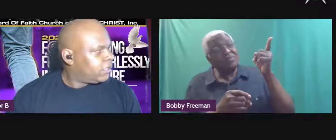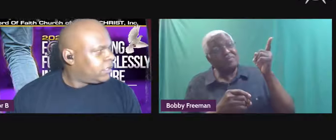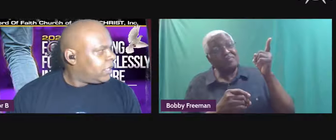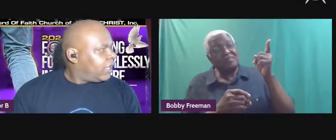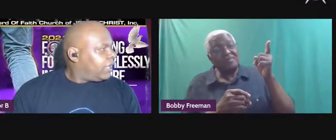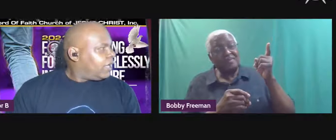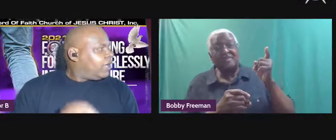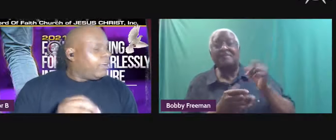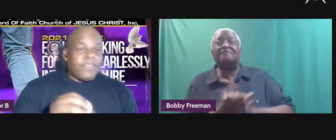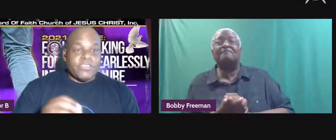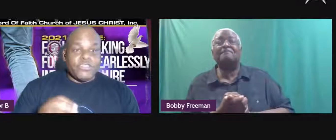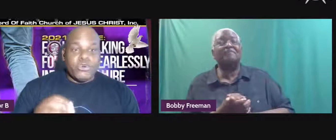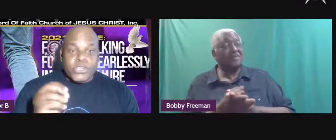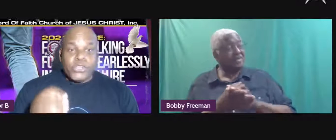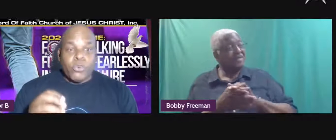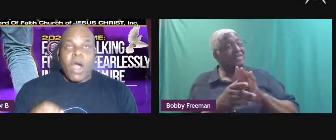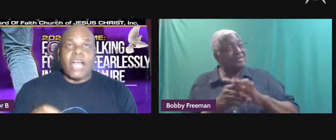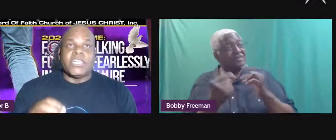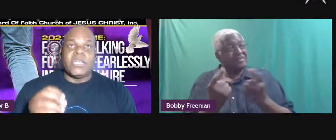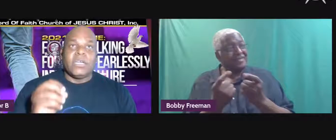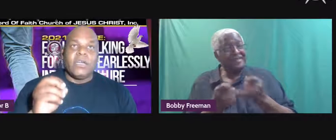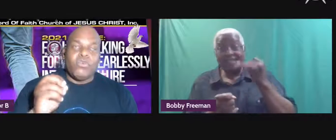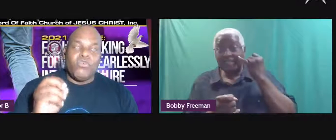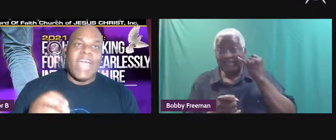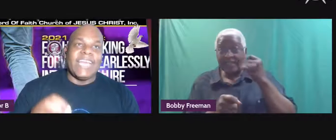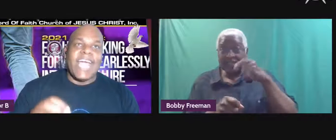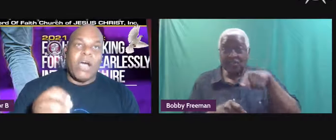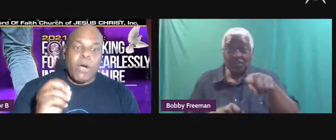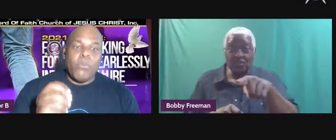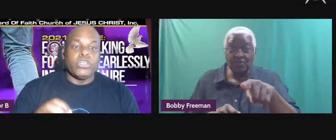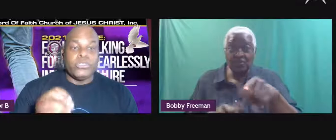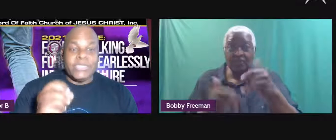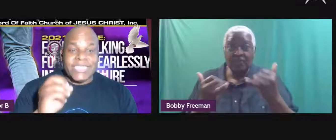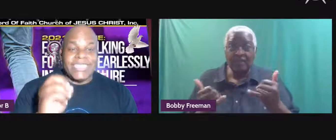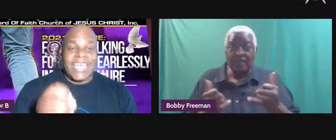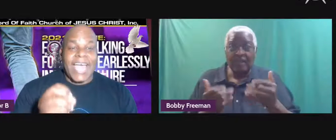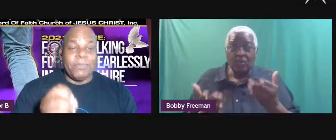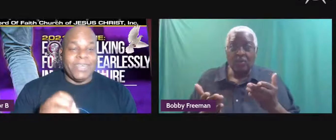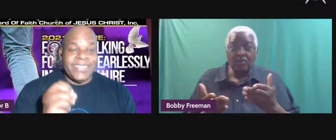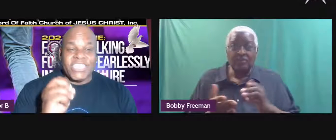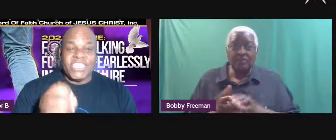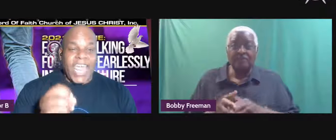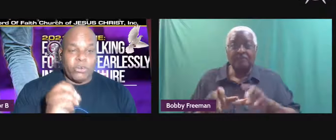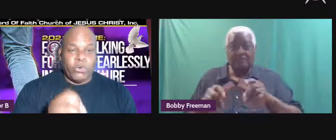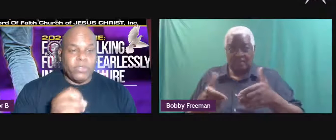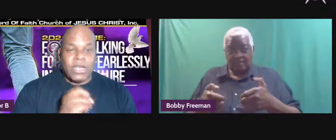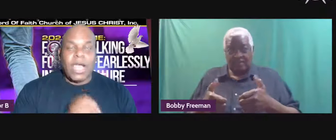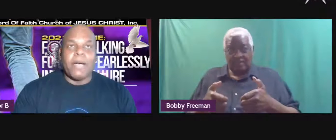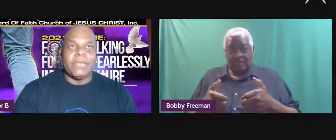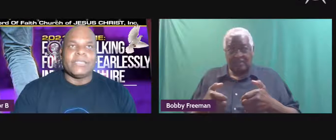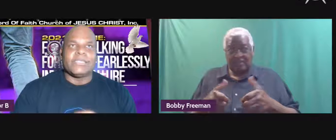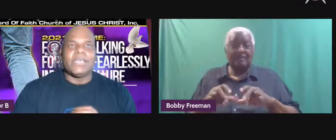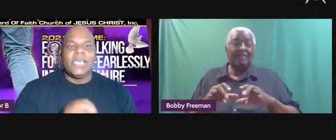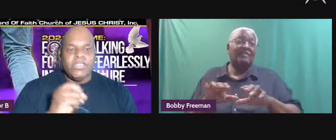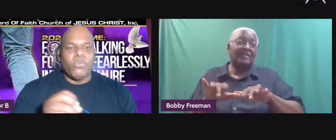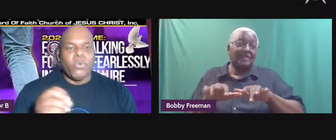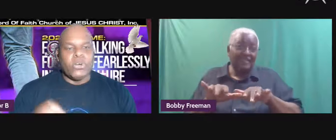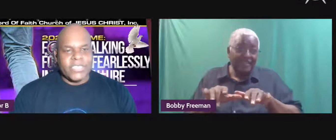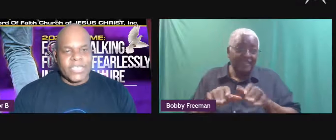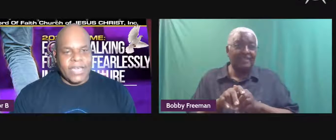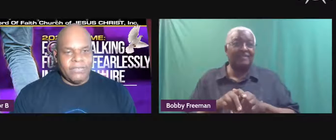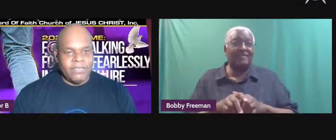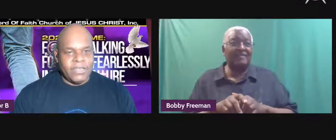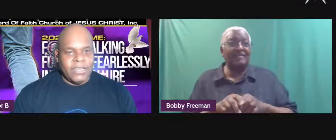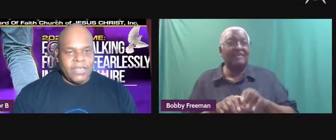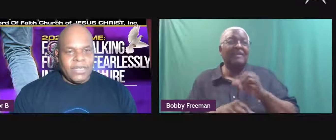sin. If that's you and you're watching right now, I want you to type in the chat or the comments the